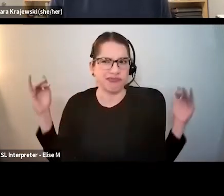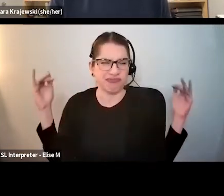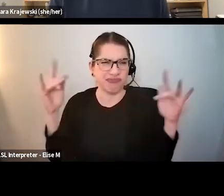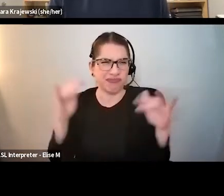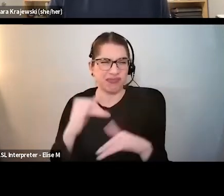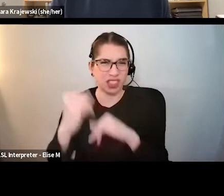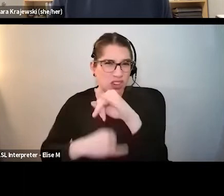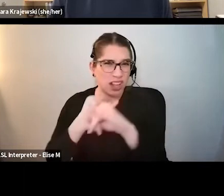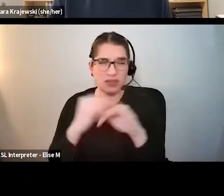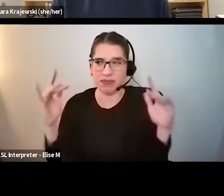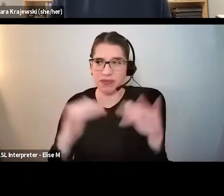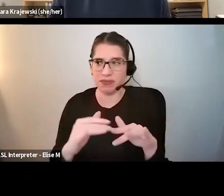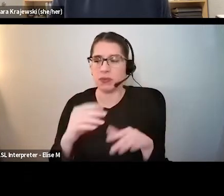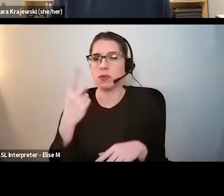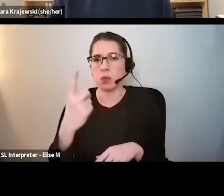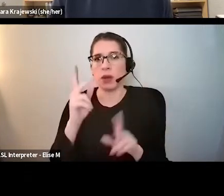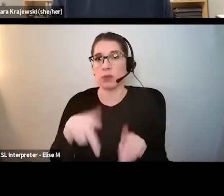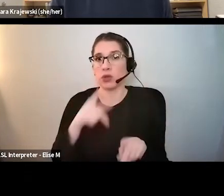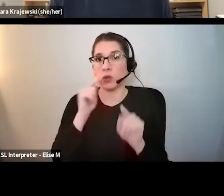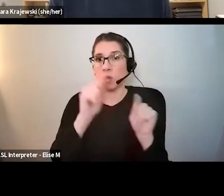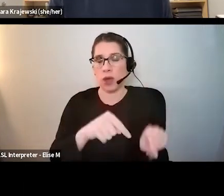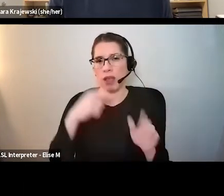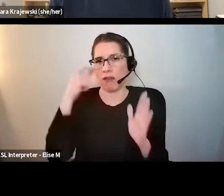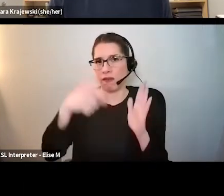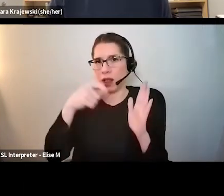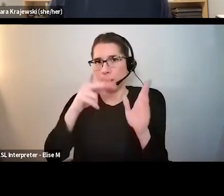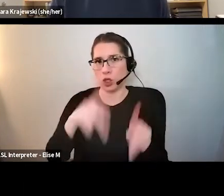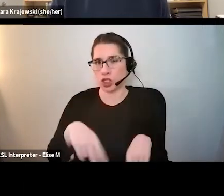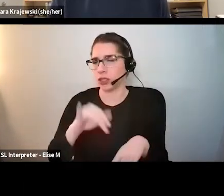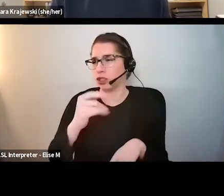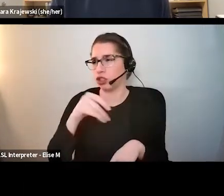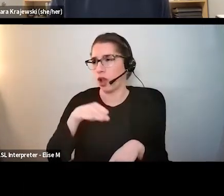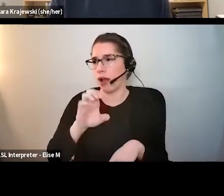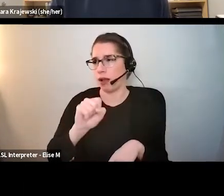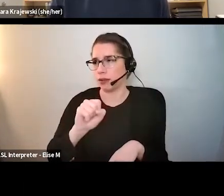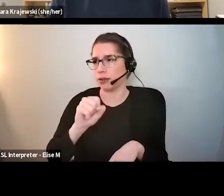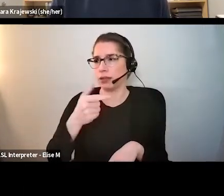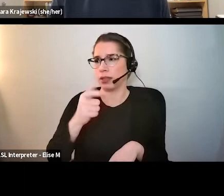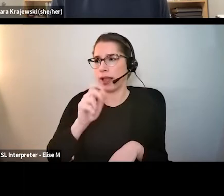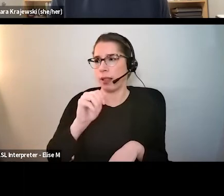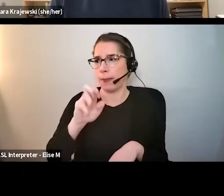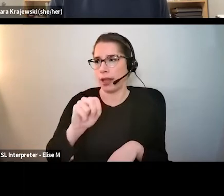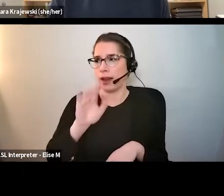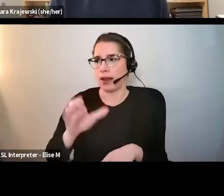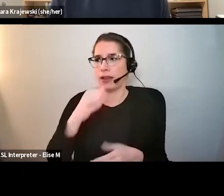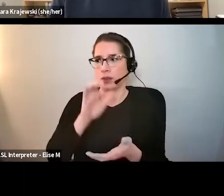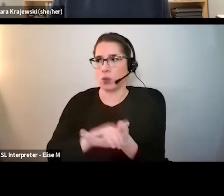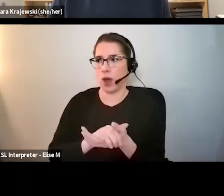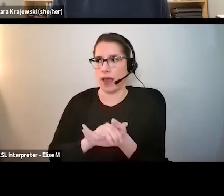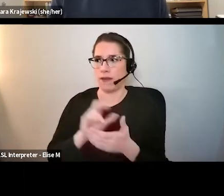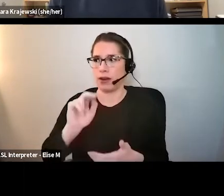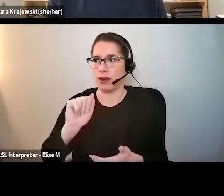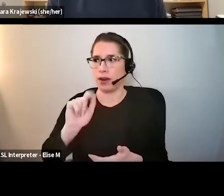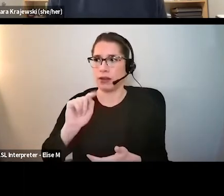time were the film producer Jacques Gelman and his future wife, Natasha Zahalkaha, who both immigrated